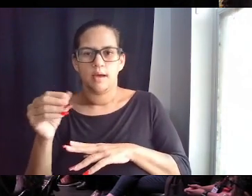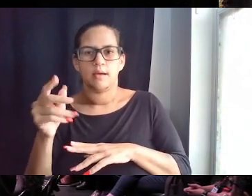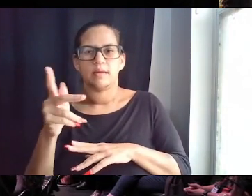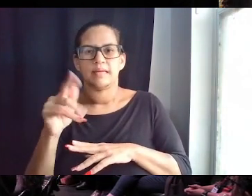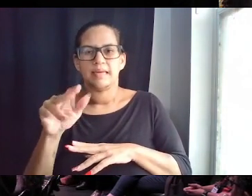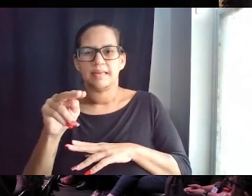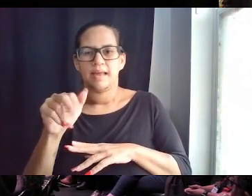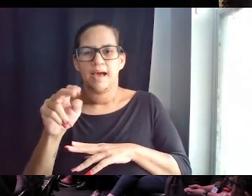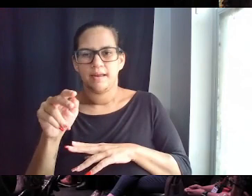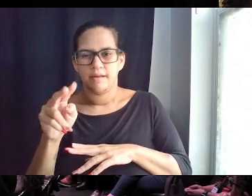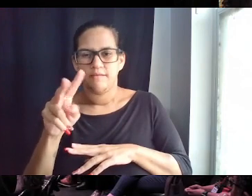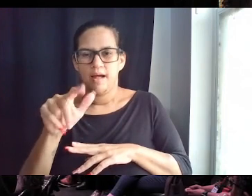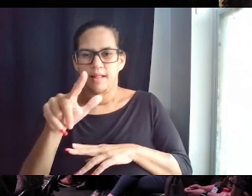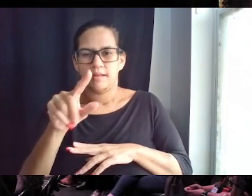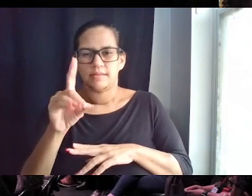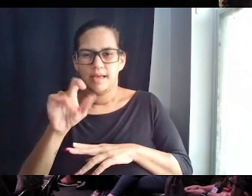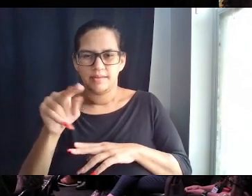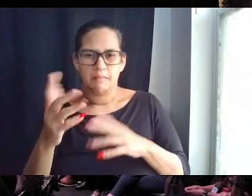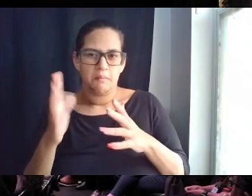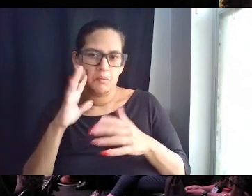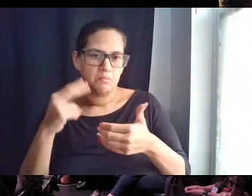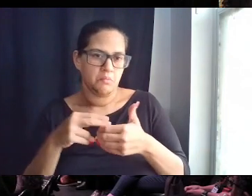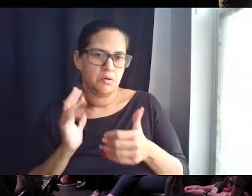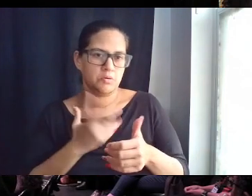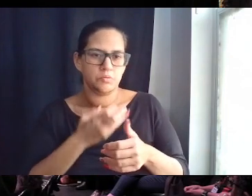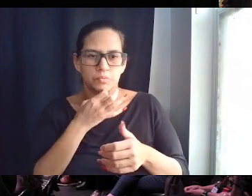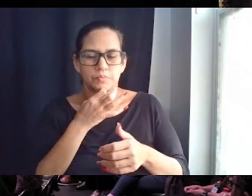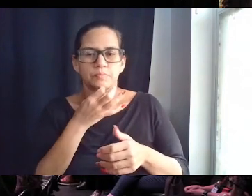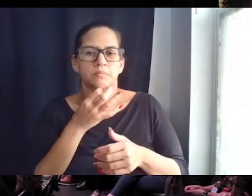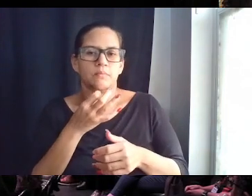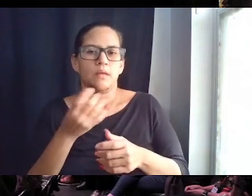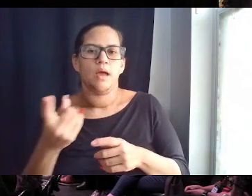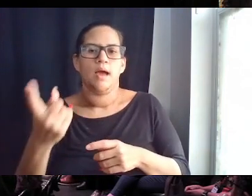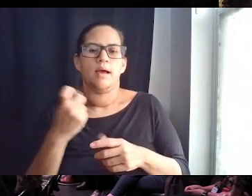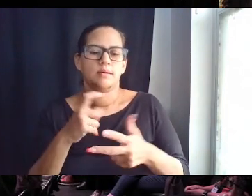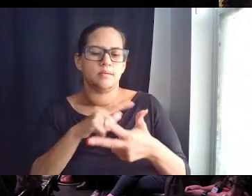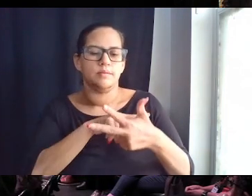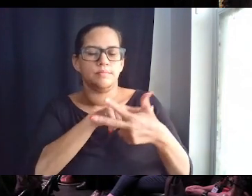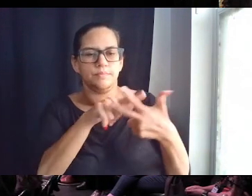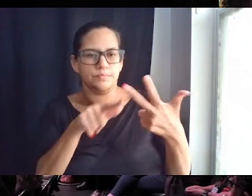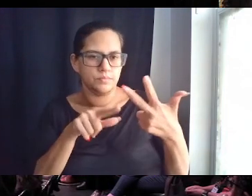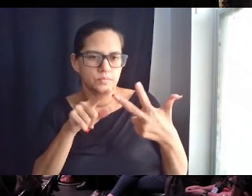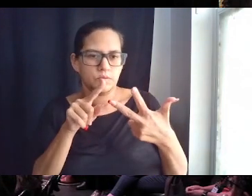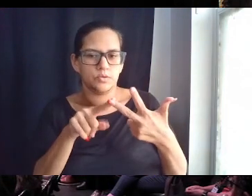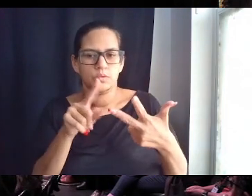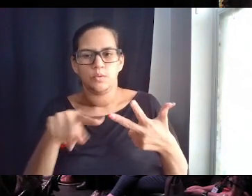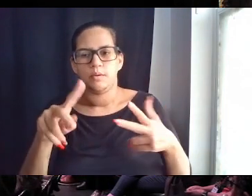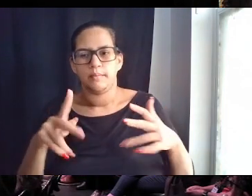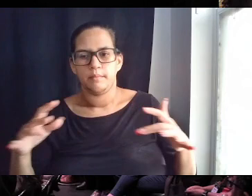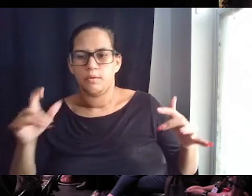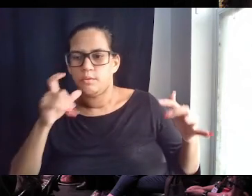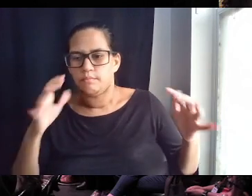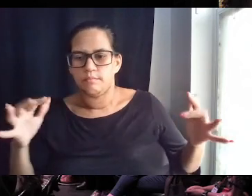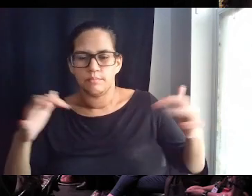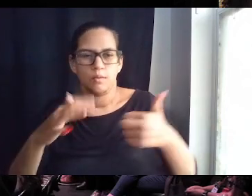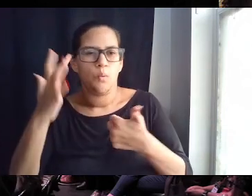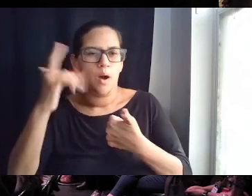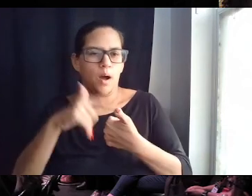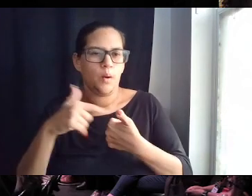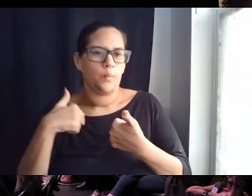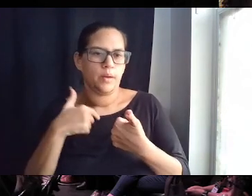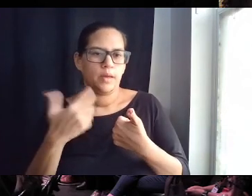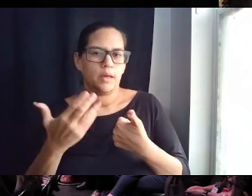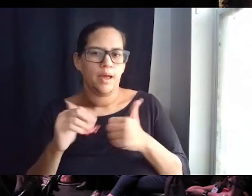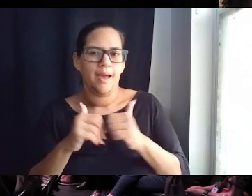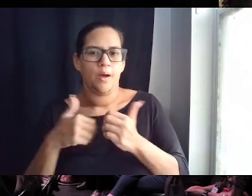joining us shortly, asked these three questions to the conveners. Why are we here? How did we get here? And where